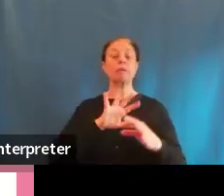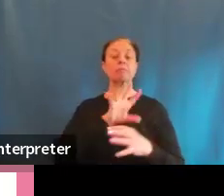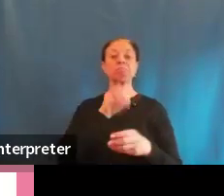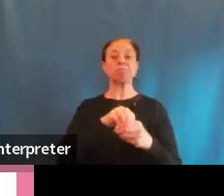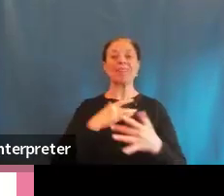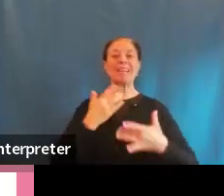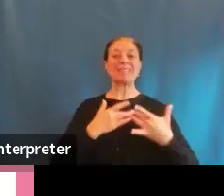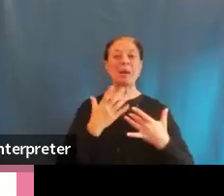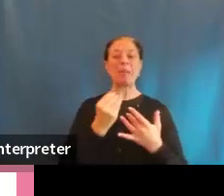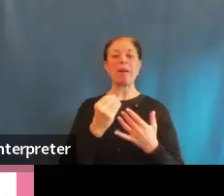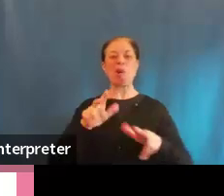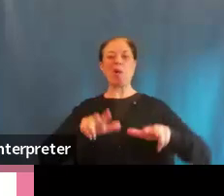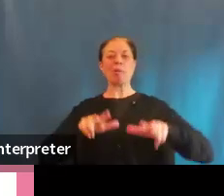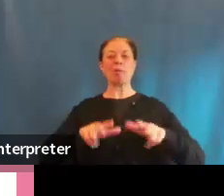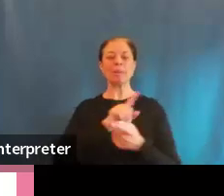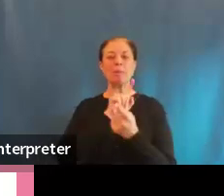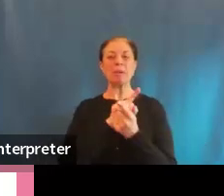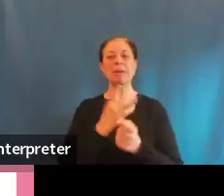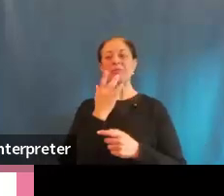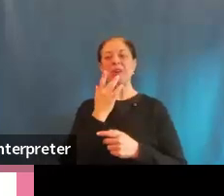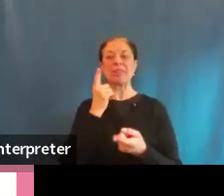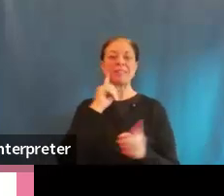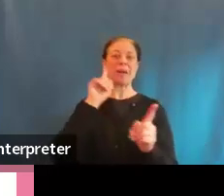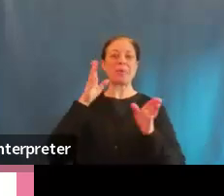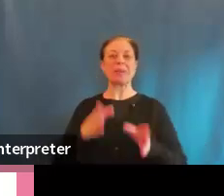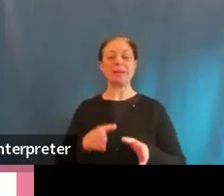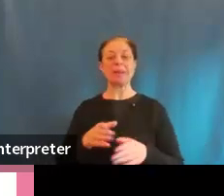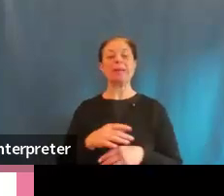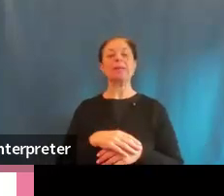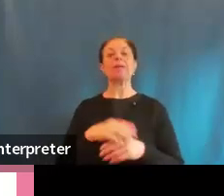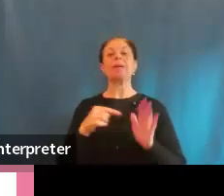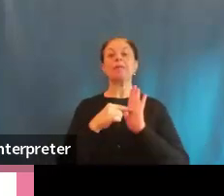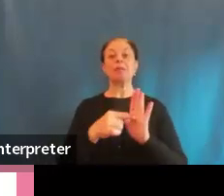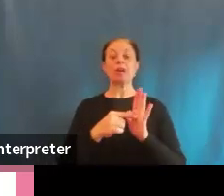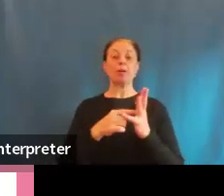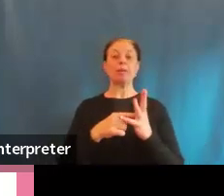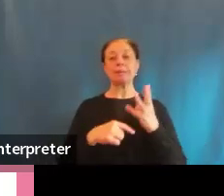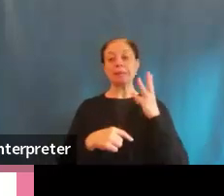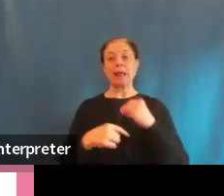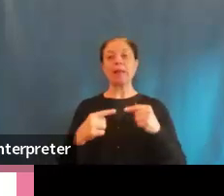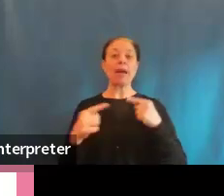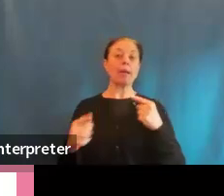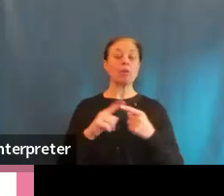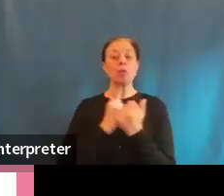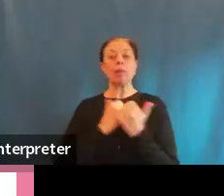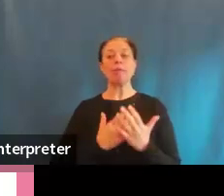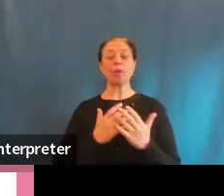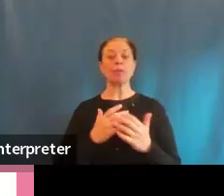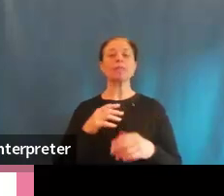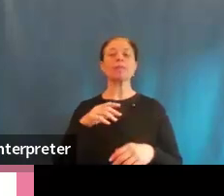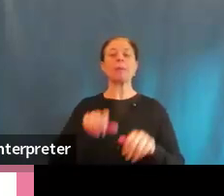excitement and awkwardness of meeting your favorite celebrity. Featuring a delightful enemies to lovers dynamic,